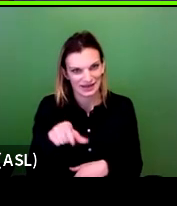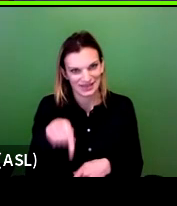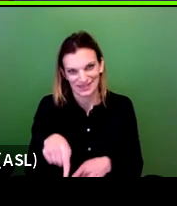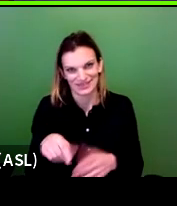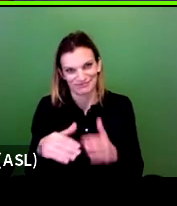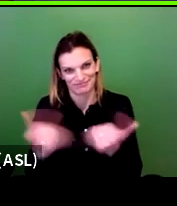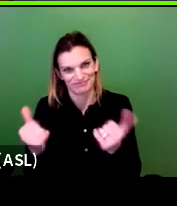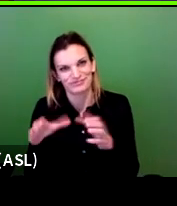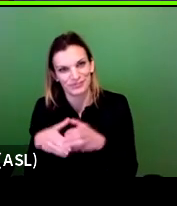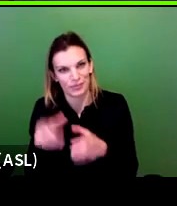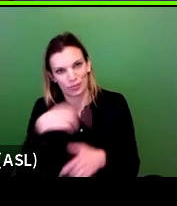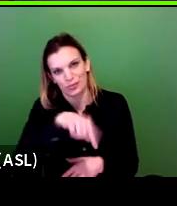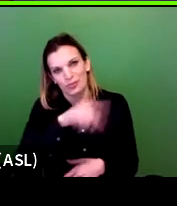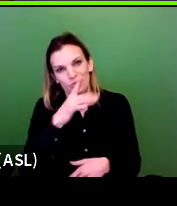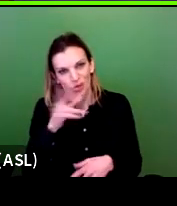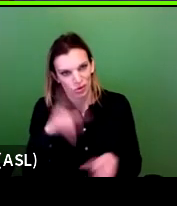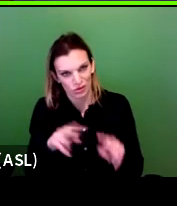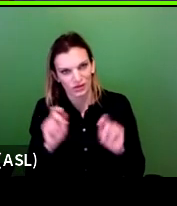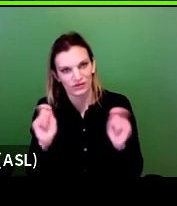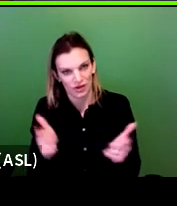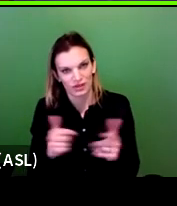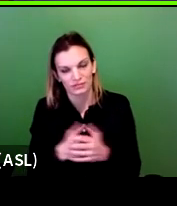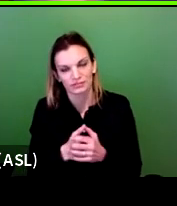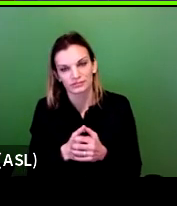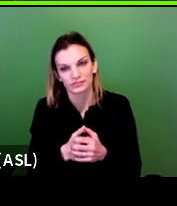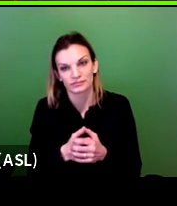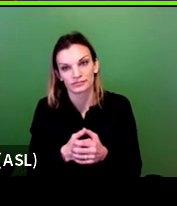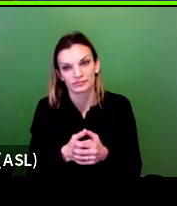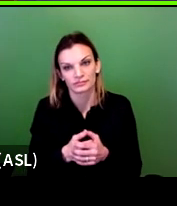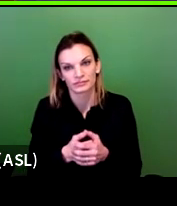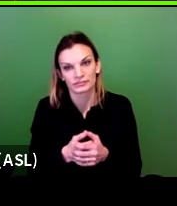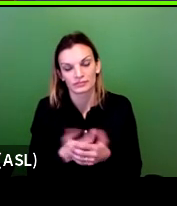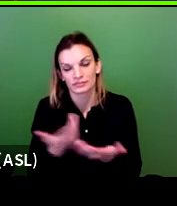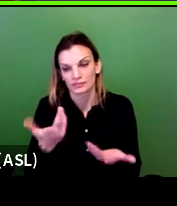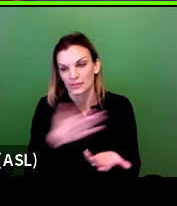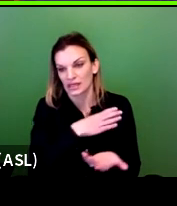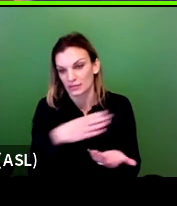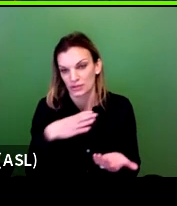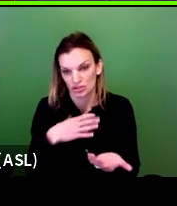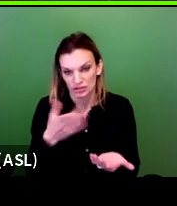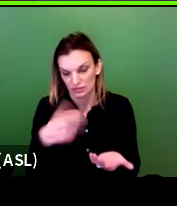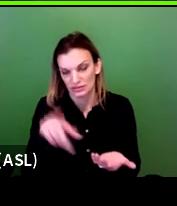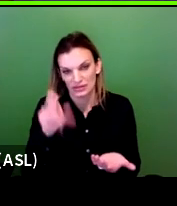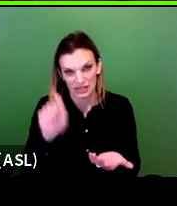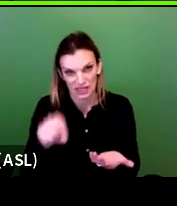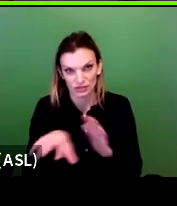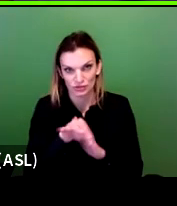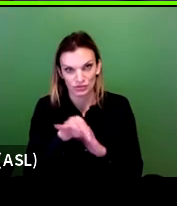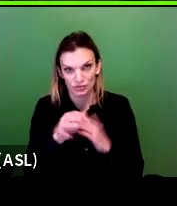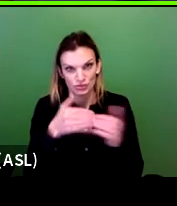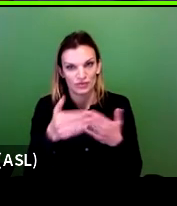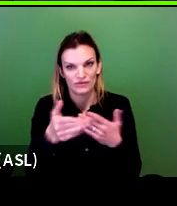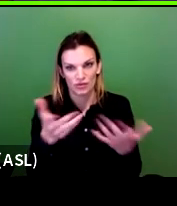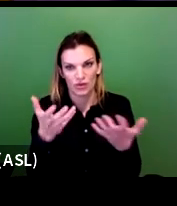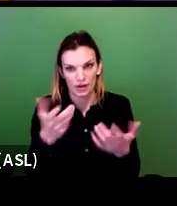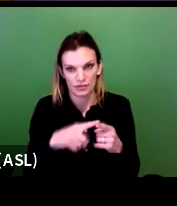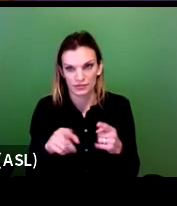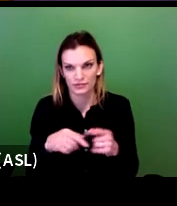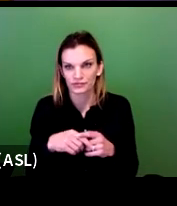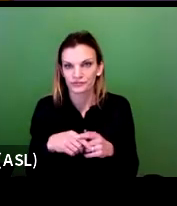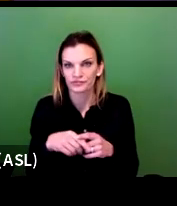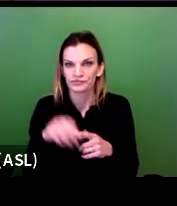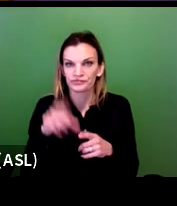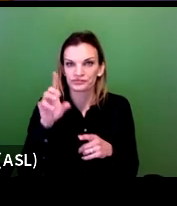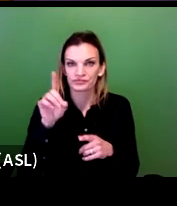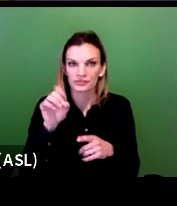look at all of them. In my mind, now the commission can certainly choose to do whatever it wants to do, but I think there is a need